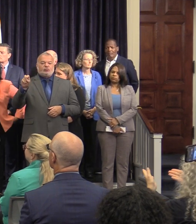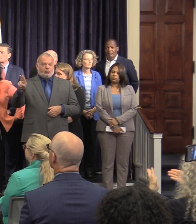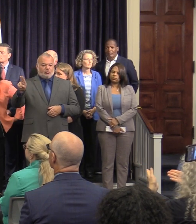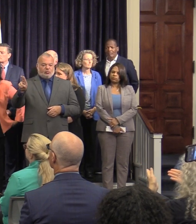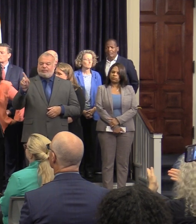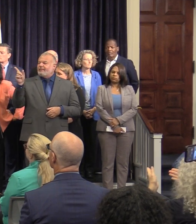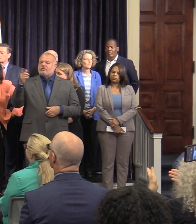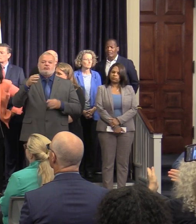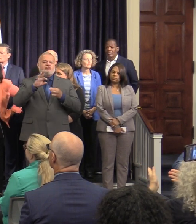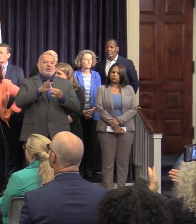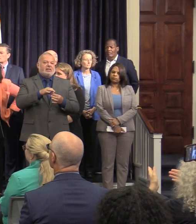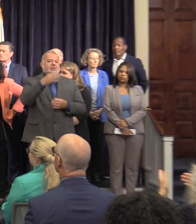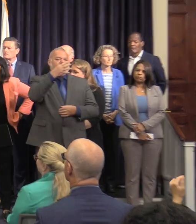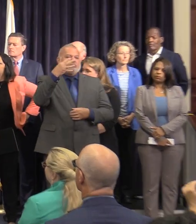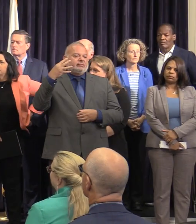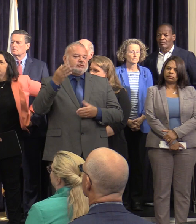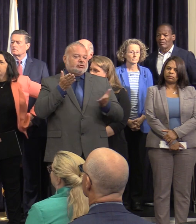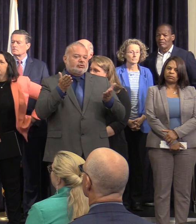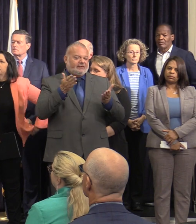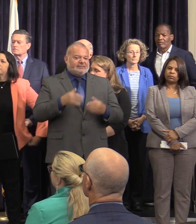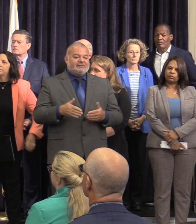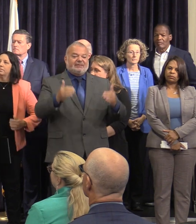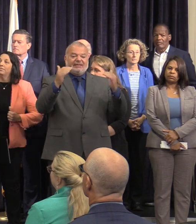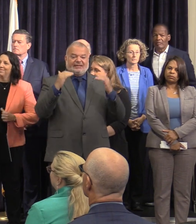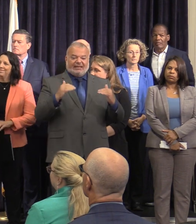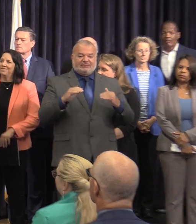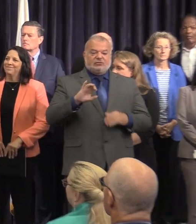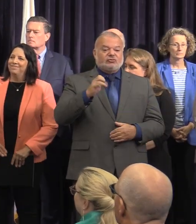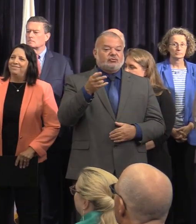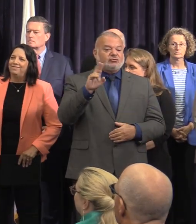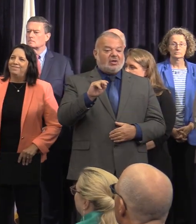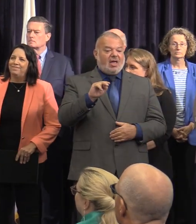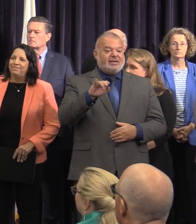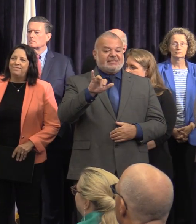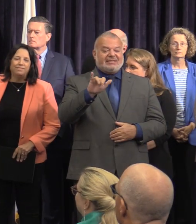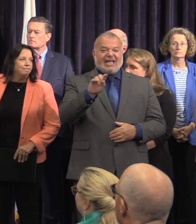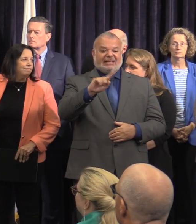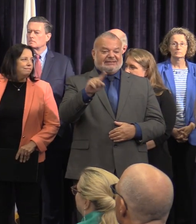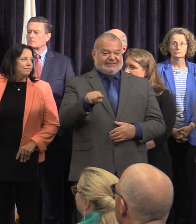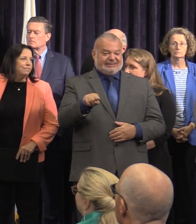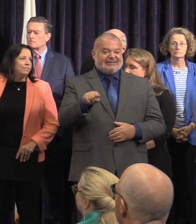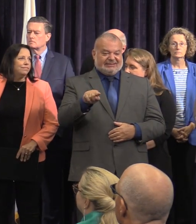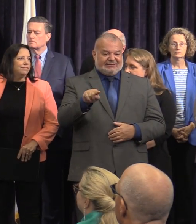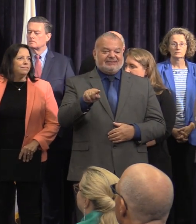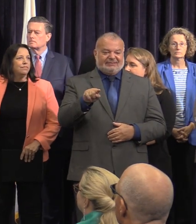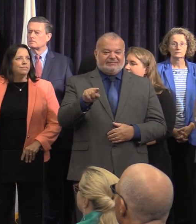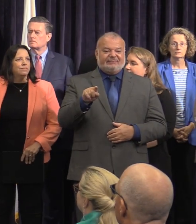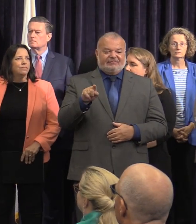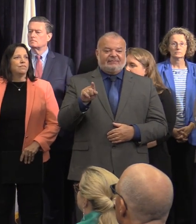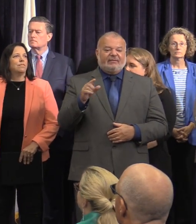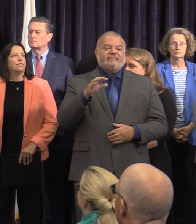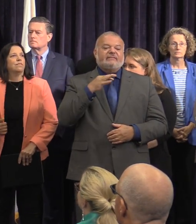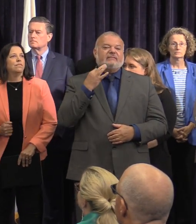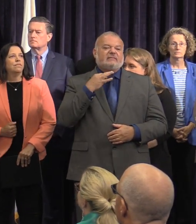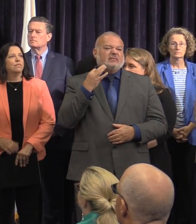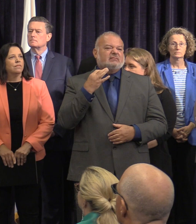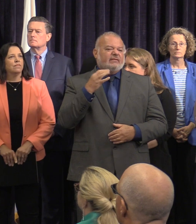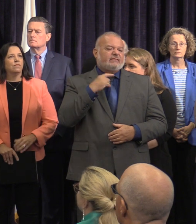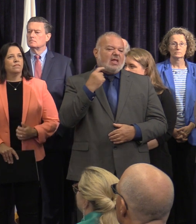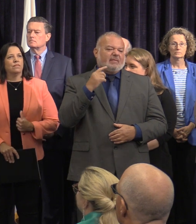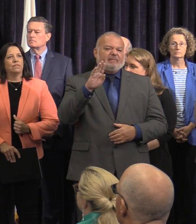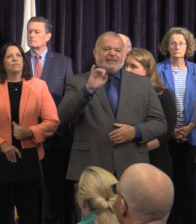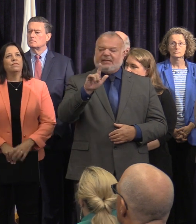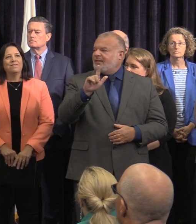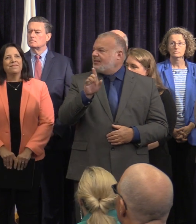IFSI. John Yaswinski, who is president and CEO of Father Bill's and Mainspring. Reverend